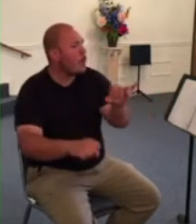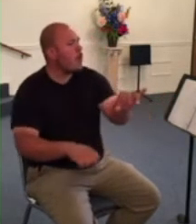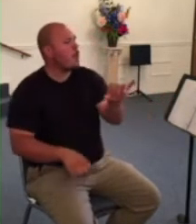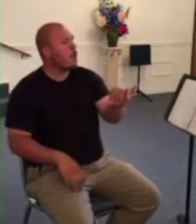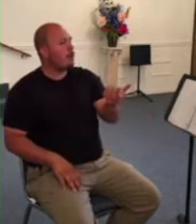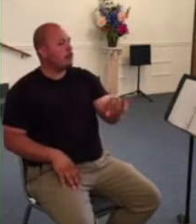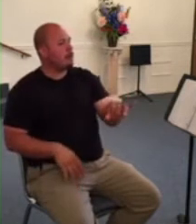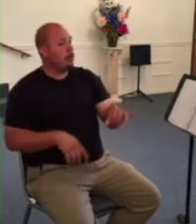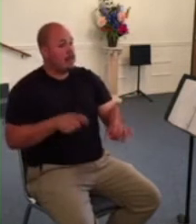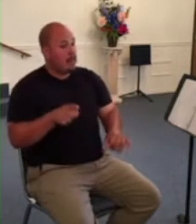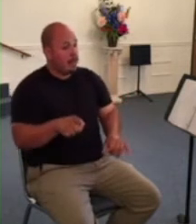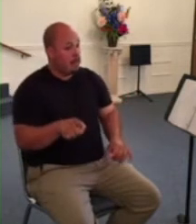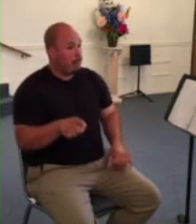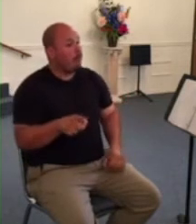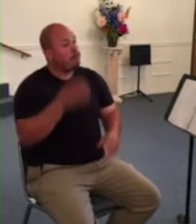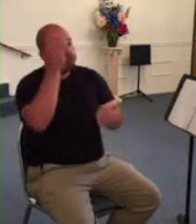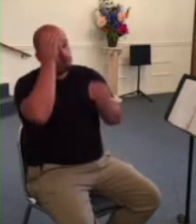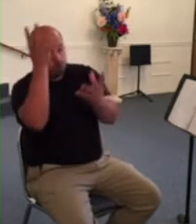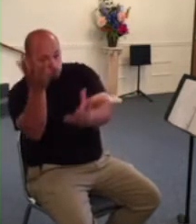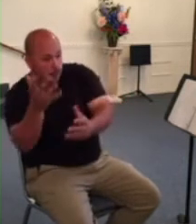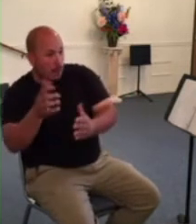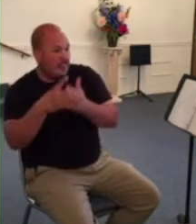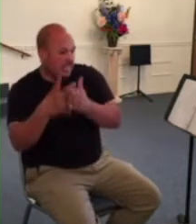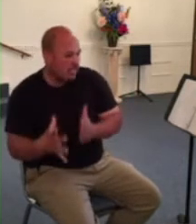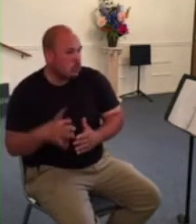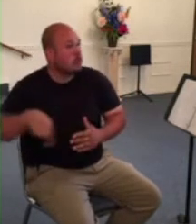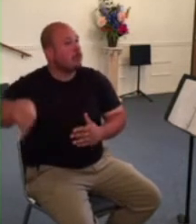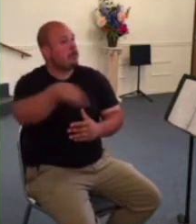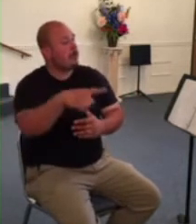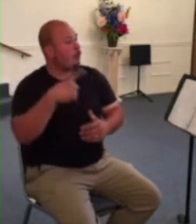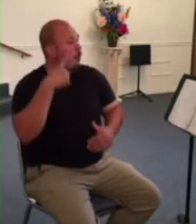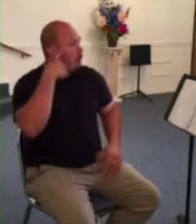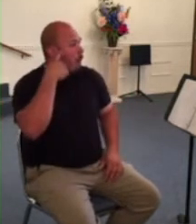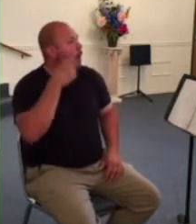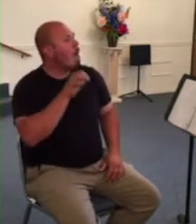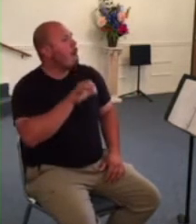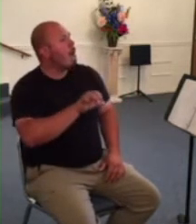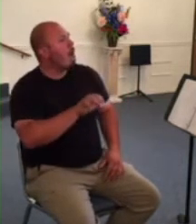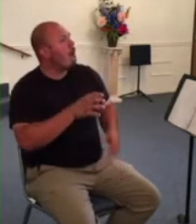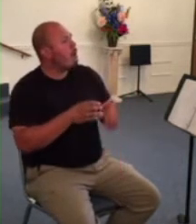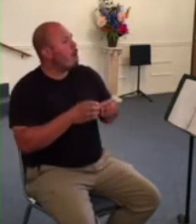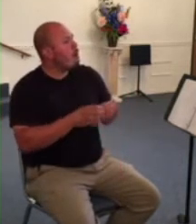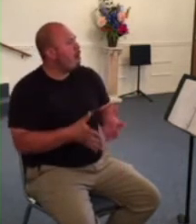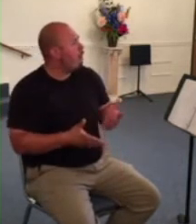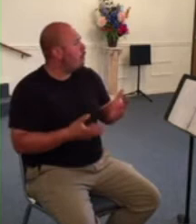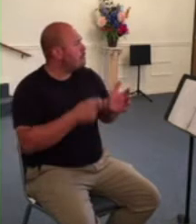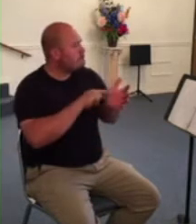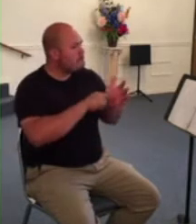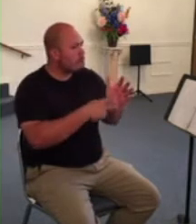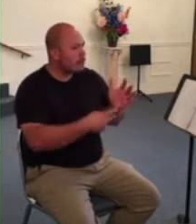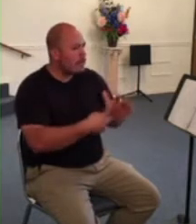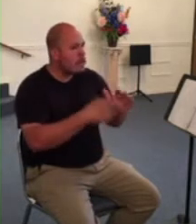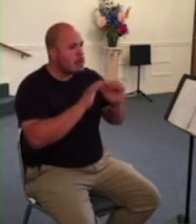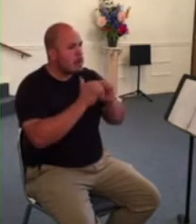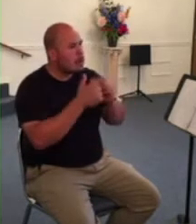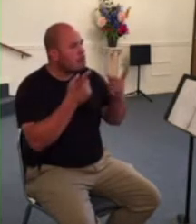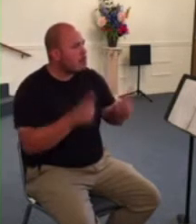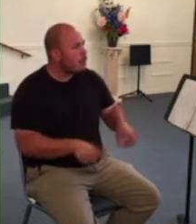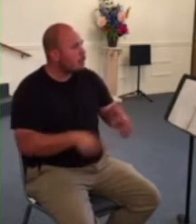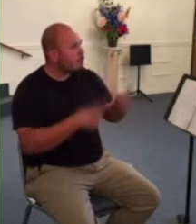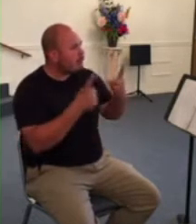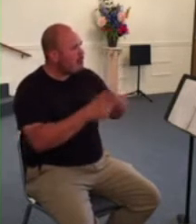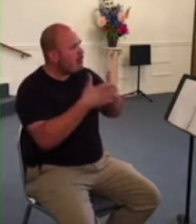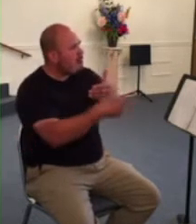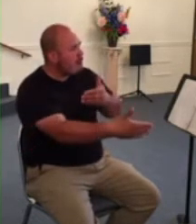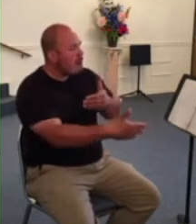this report the captain of the temple guard and the chief priests were at a loss wondering what this might lead to then someone came and